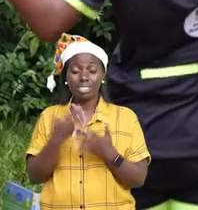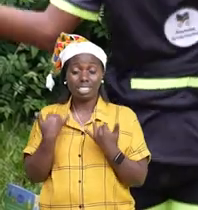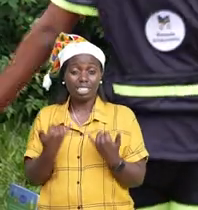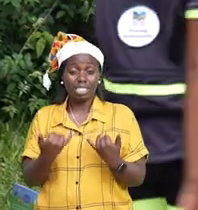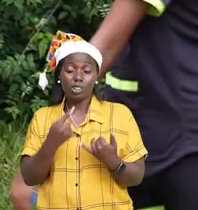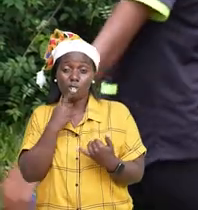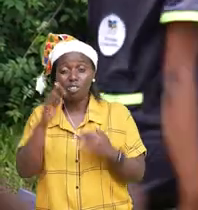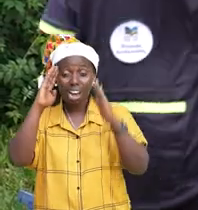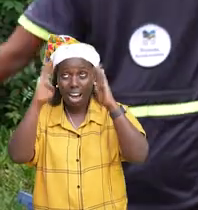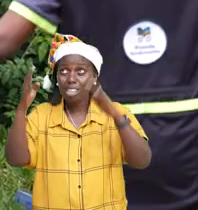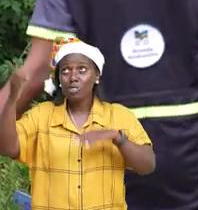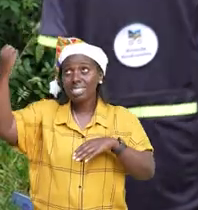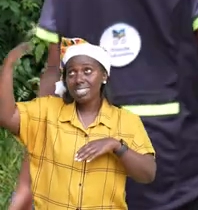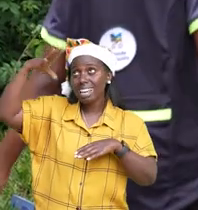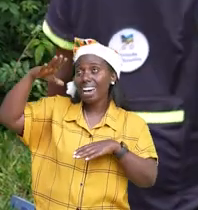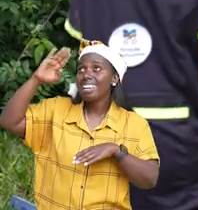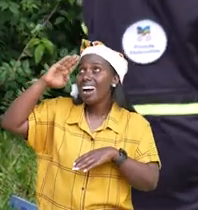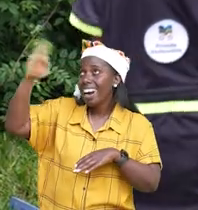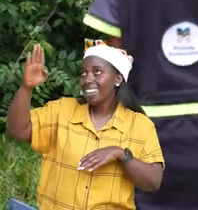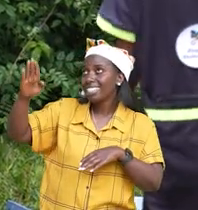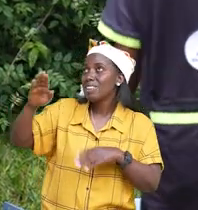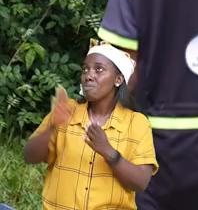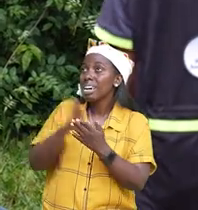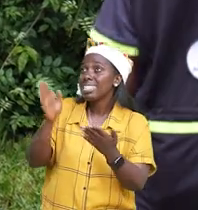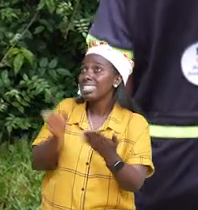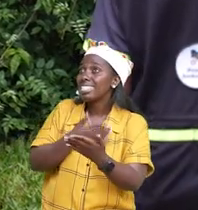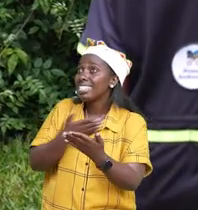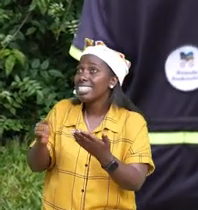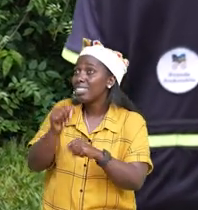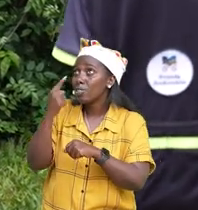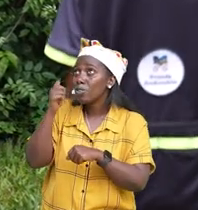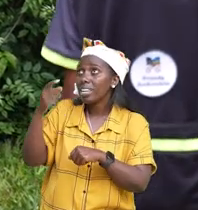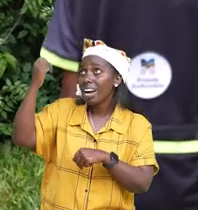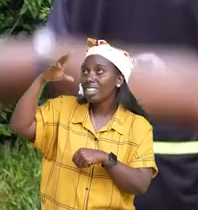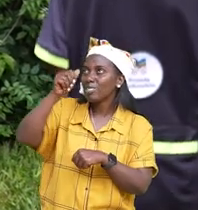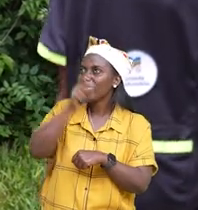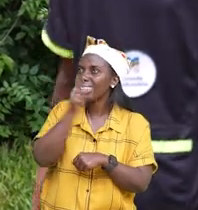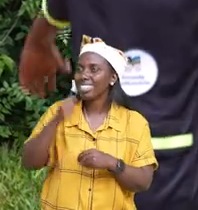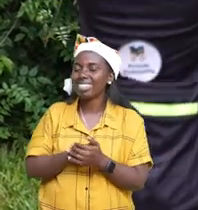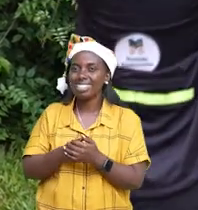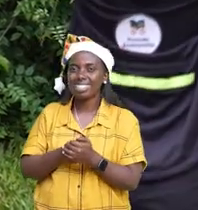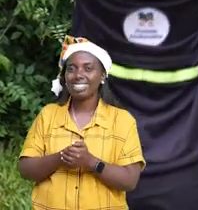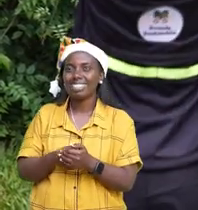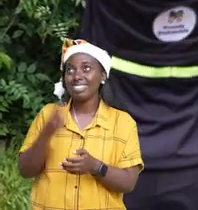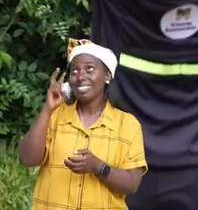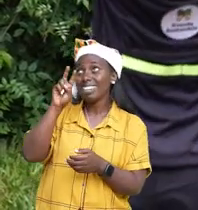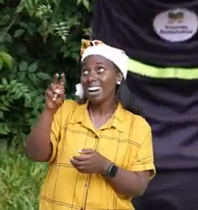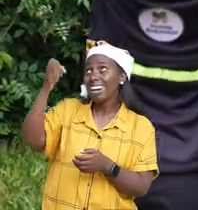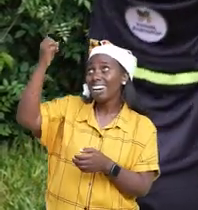So let's now say hi to the sun by singing Dorakazu Akeza. Let's go.